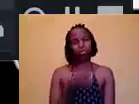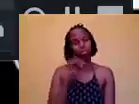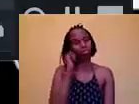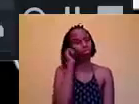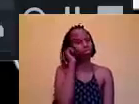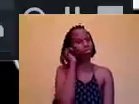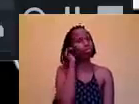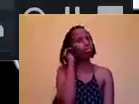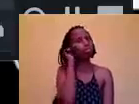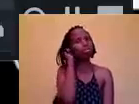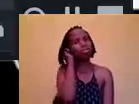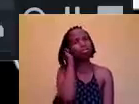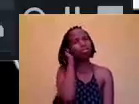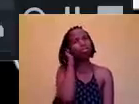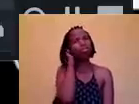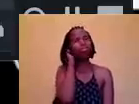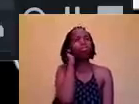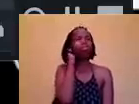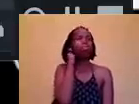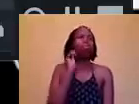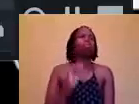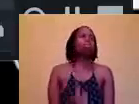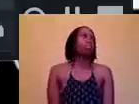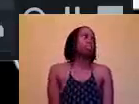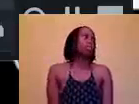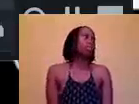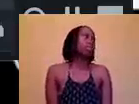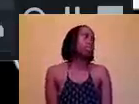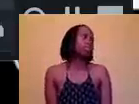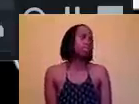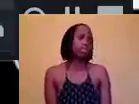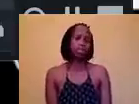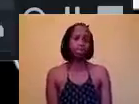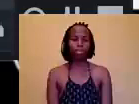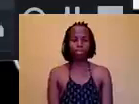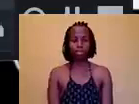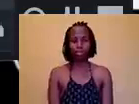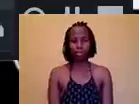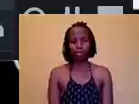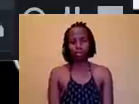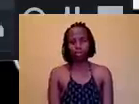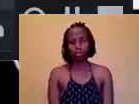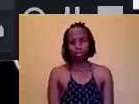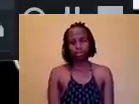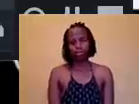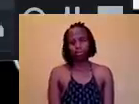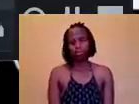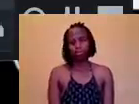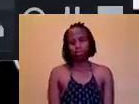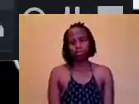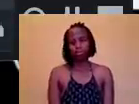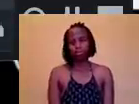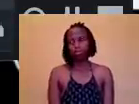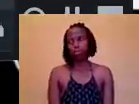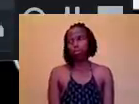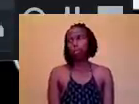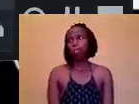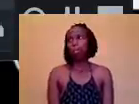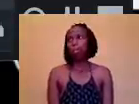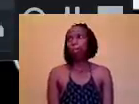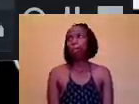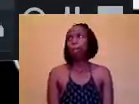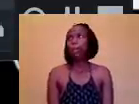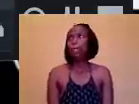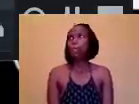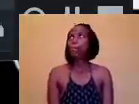it administrative? Okay, so when a student phones me and says, did you receive my assignment? That's an administrative query and